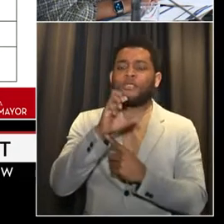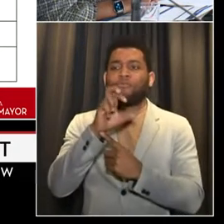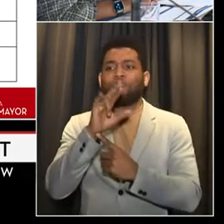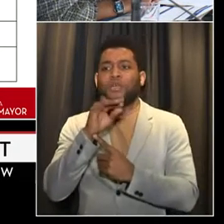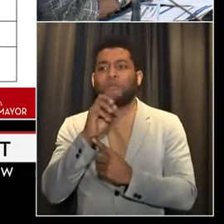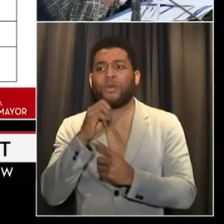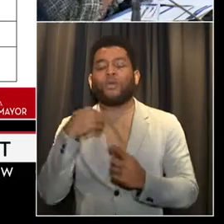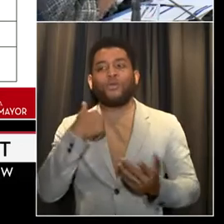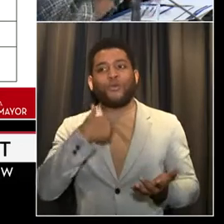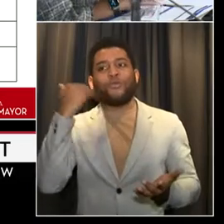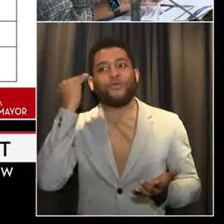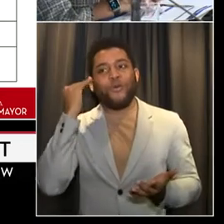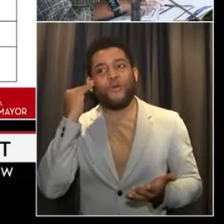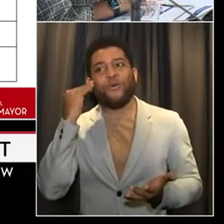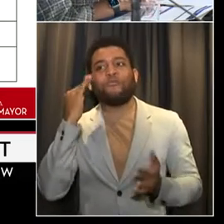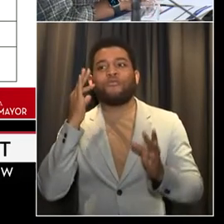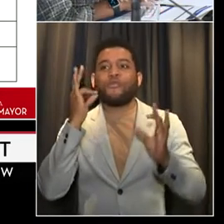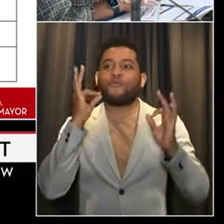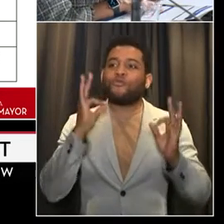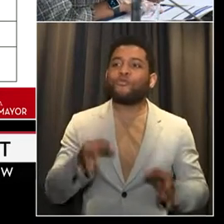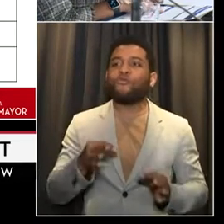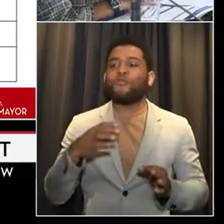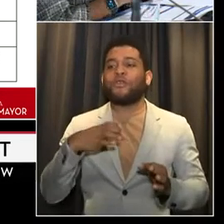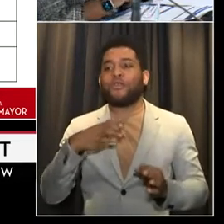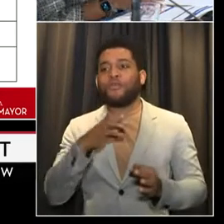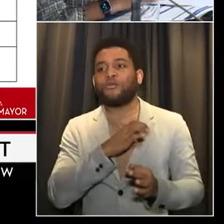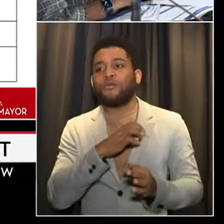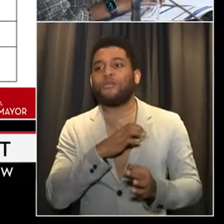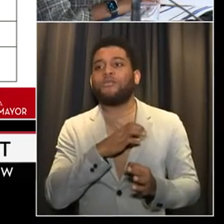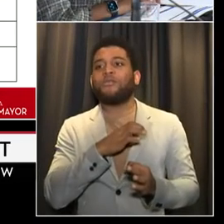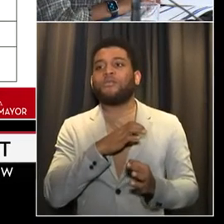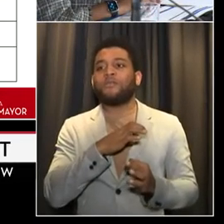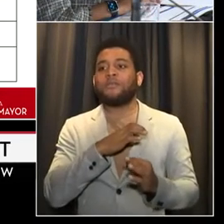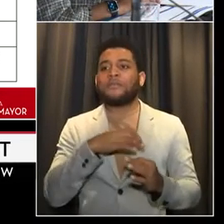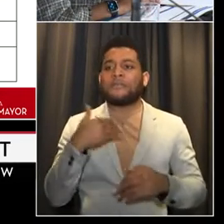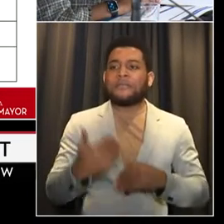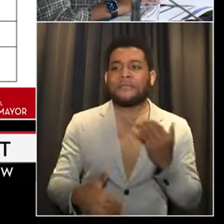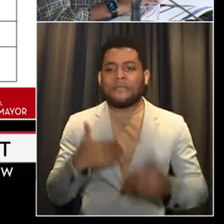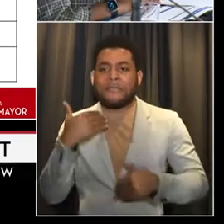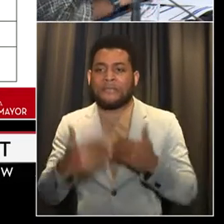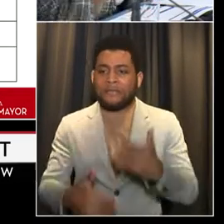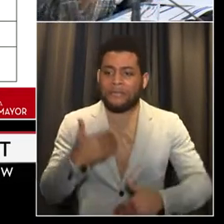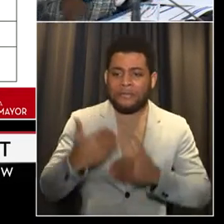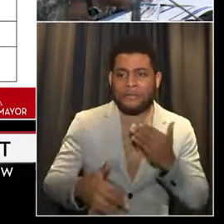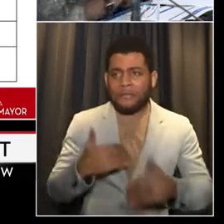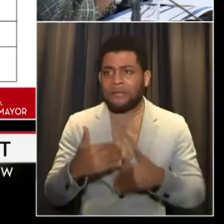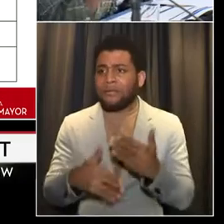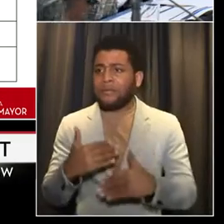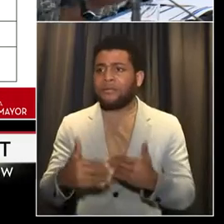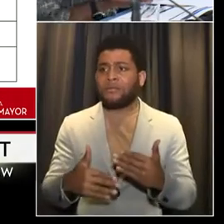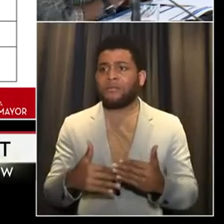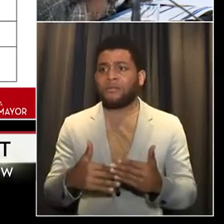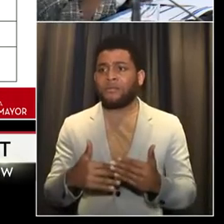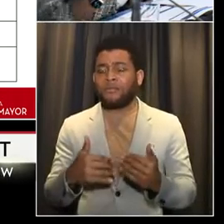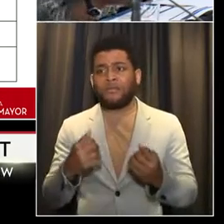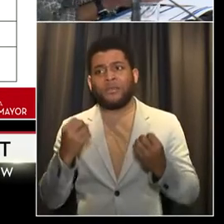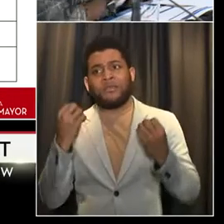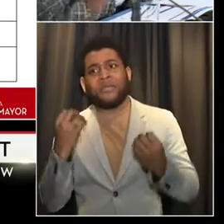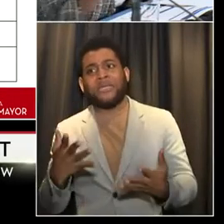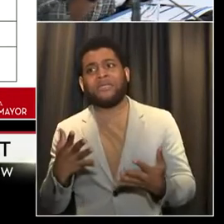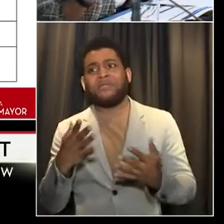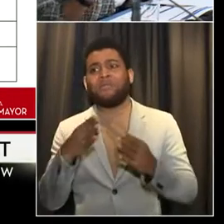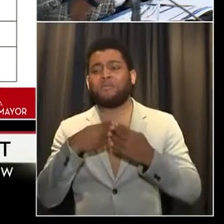certainly that the council is moving with all urgency on a host of public safety proposals. I